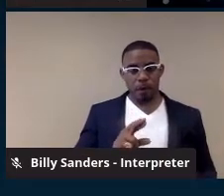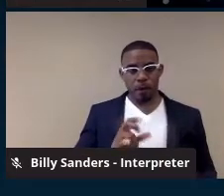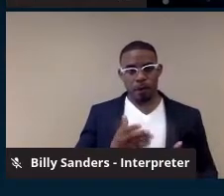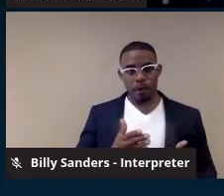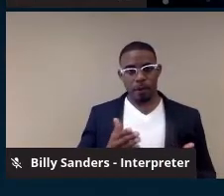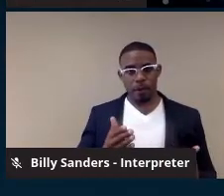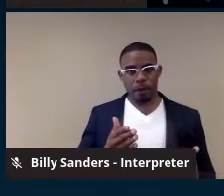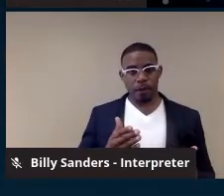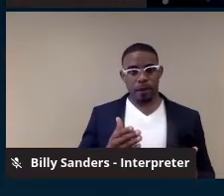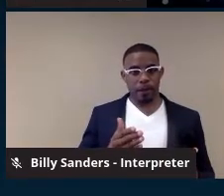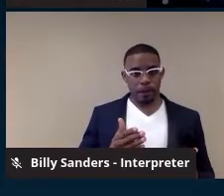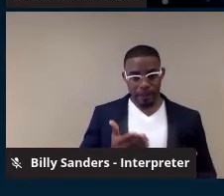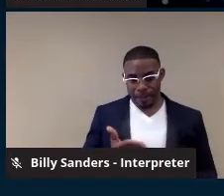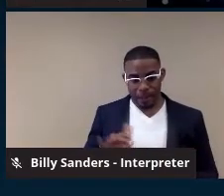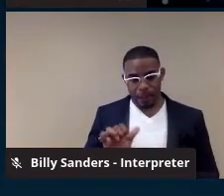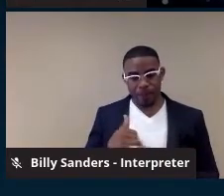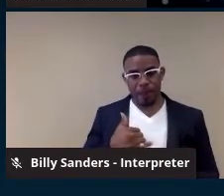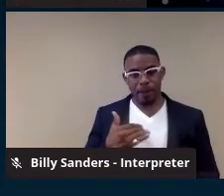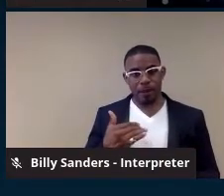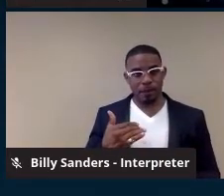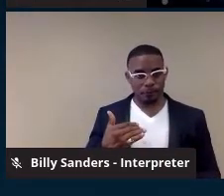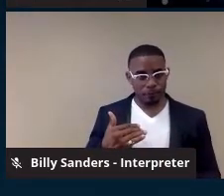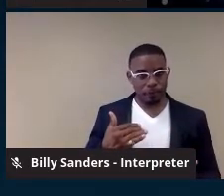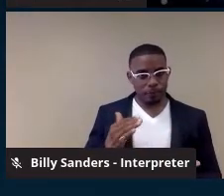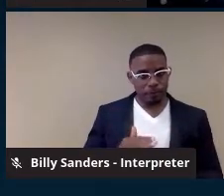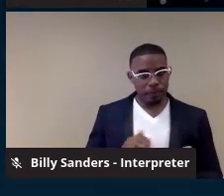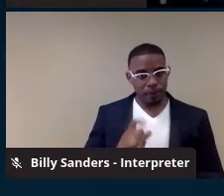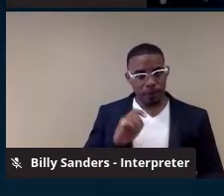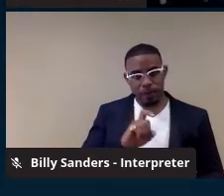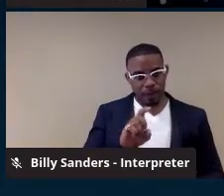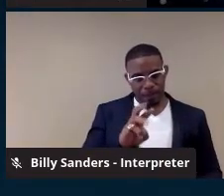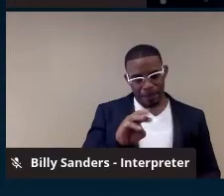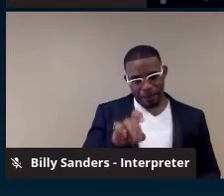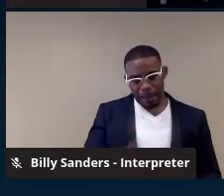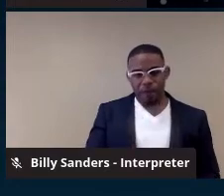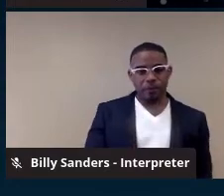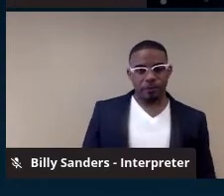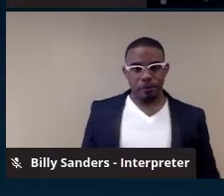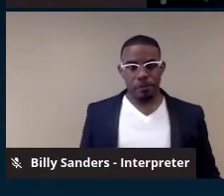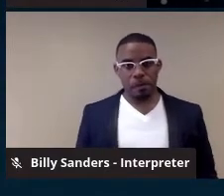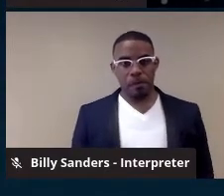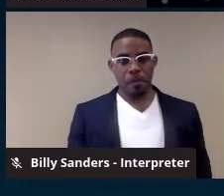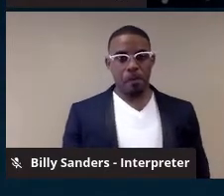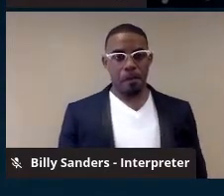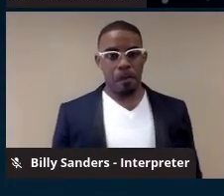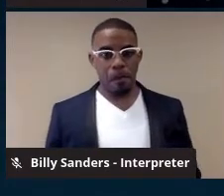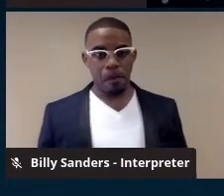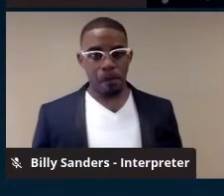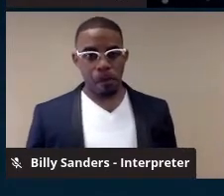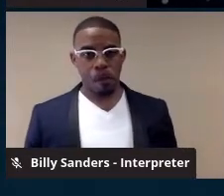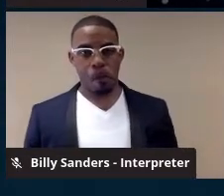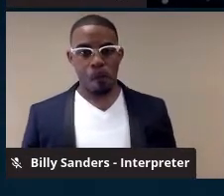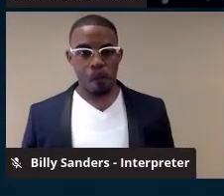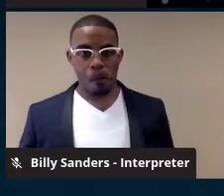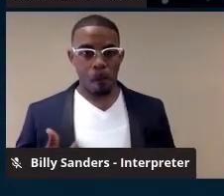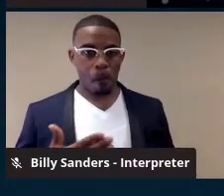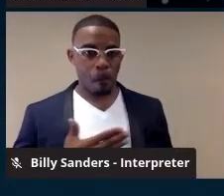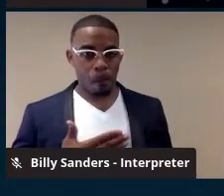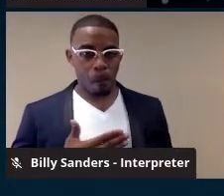and items is my list of episode model, and I'll just show you that there. I have